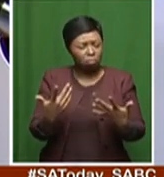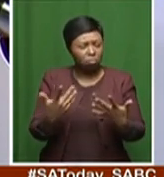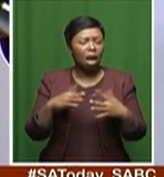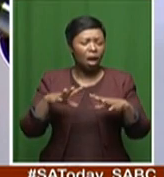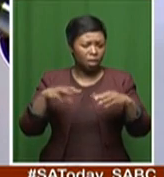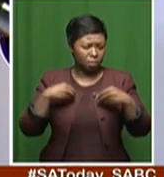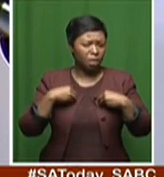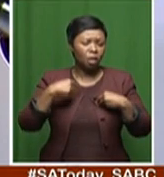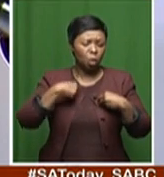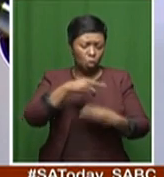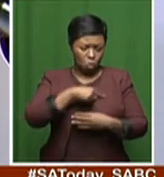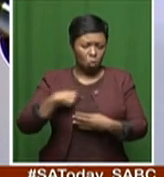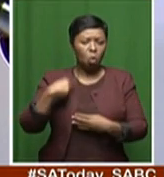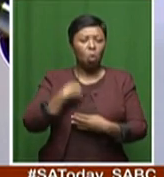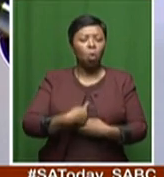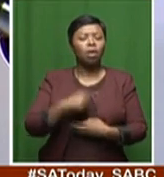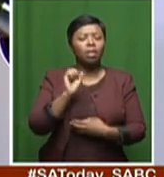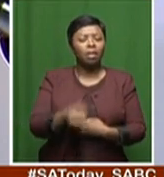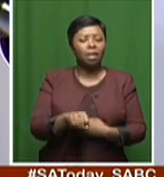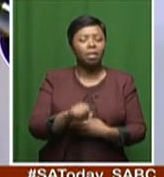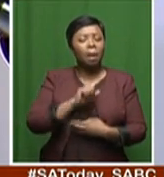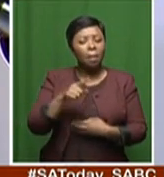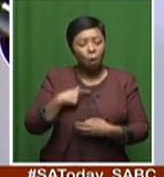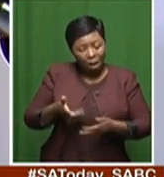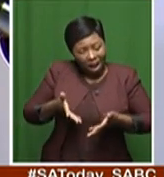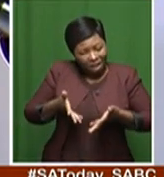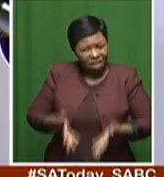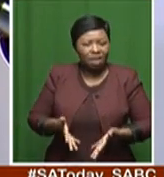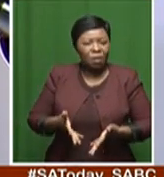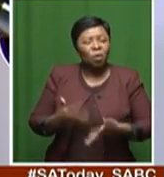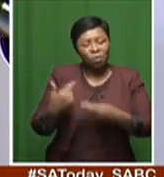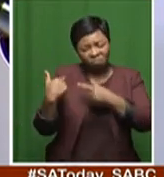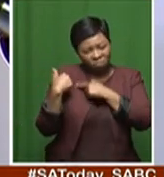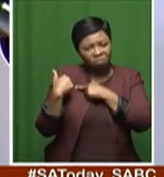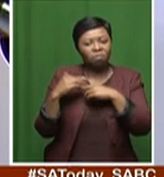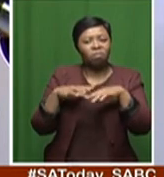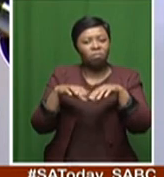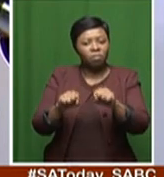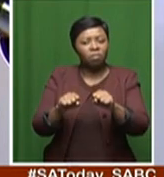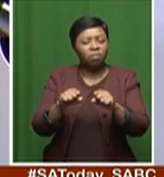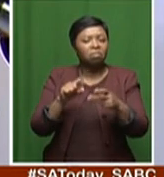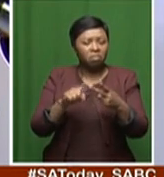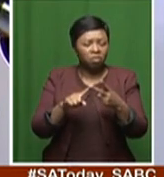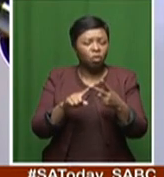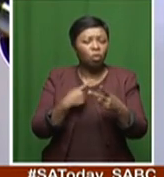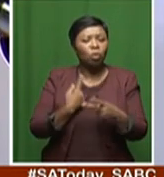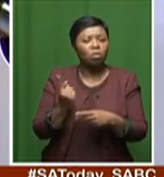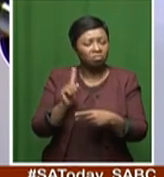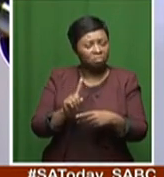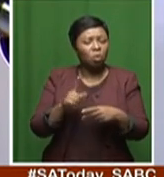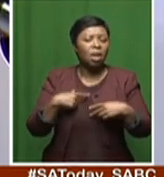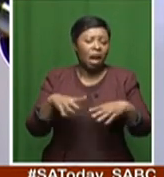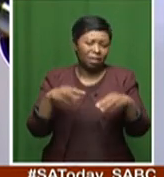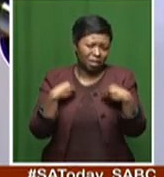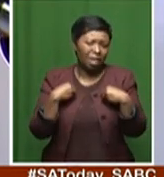are here and we will account and we will explain what we can explain, and we accept that there may have